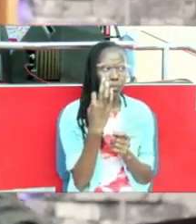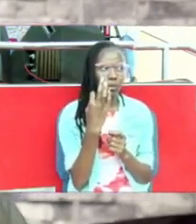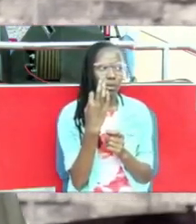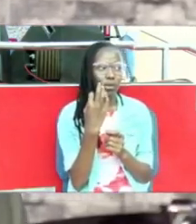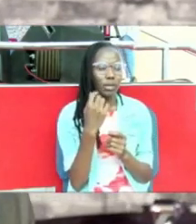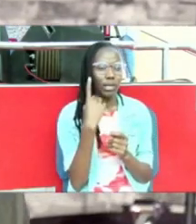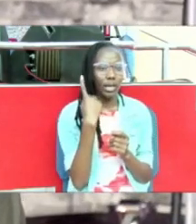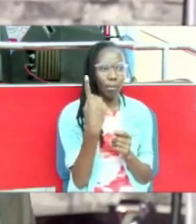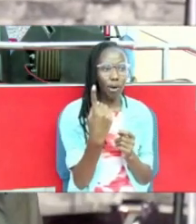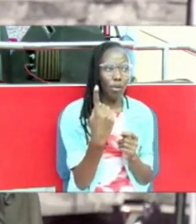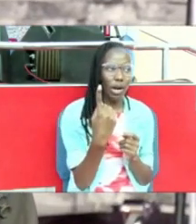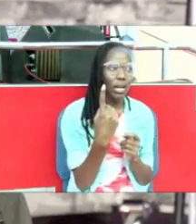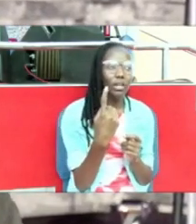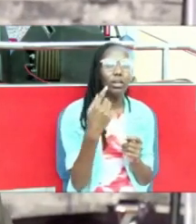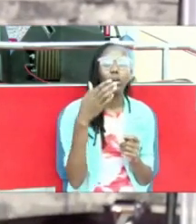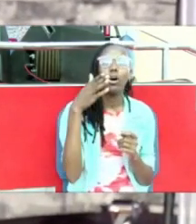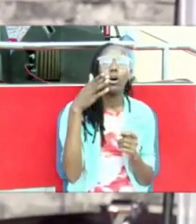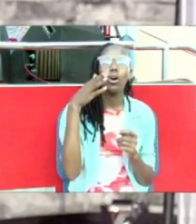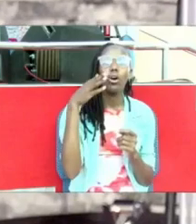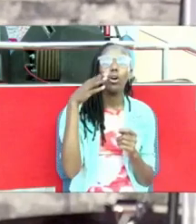That God is taking us to new